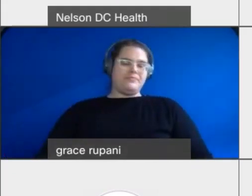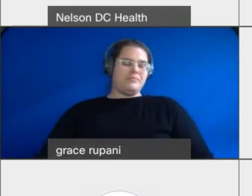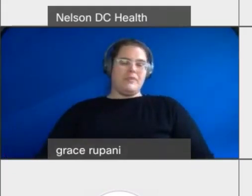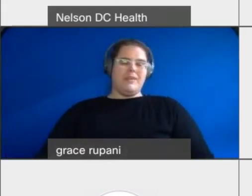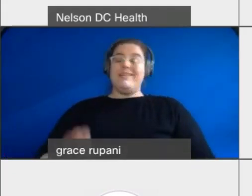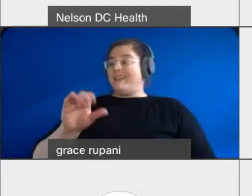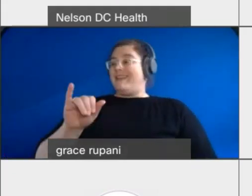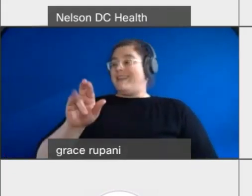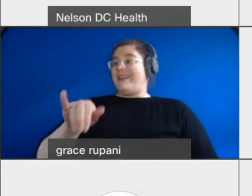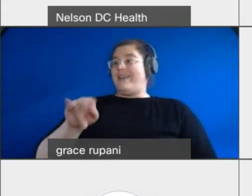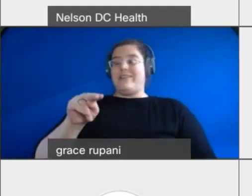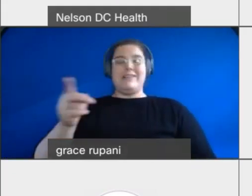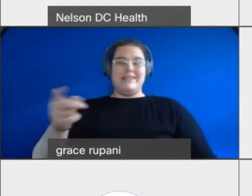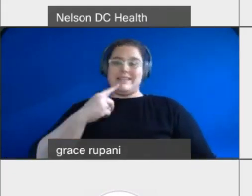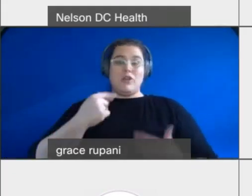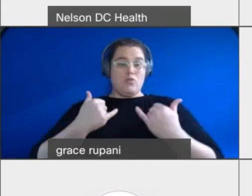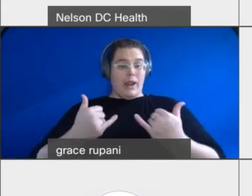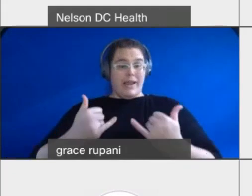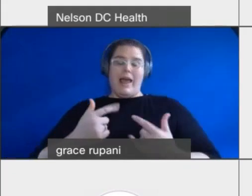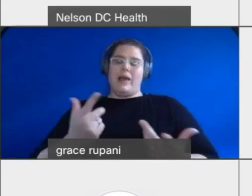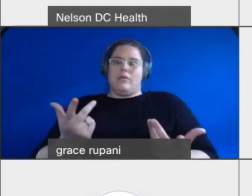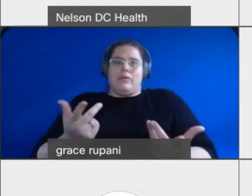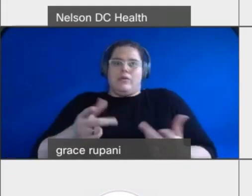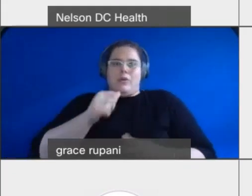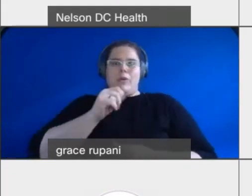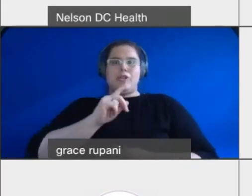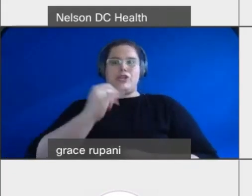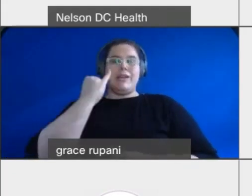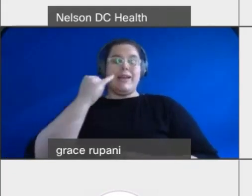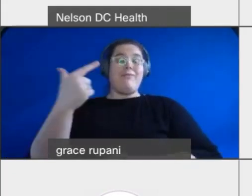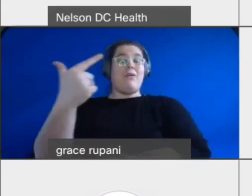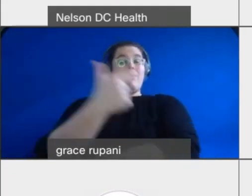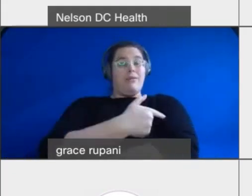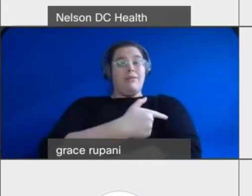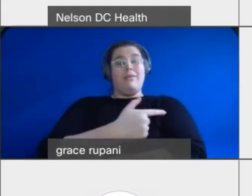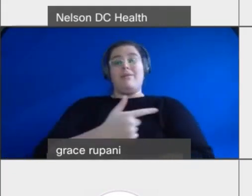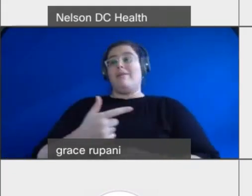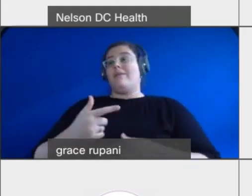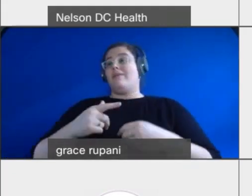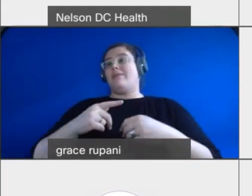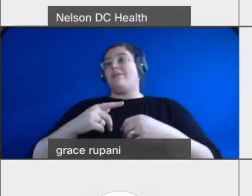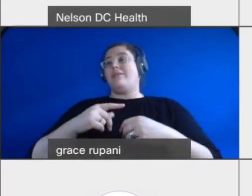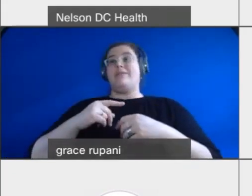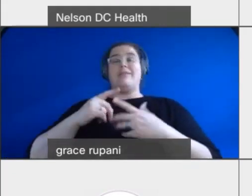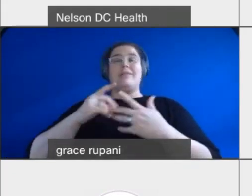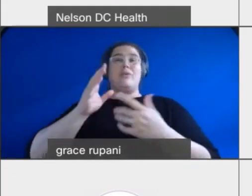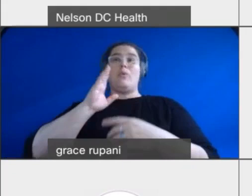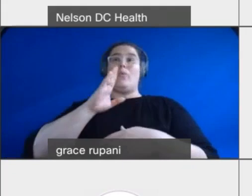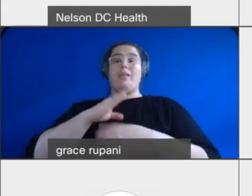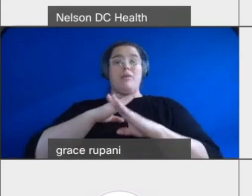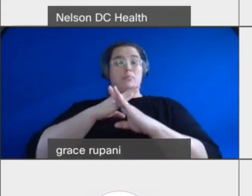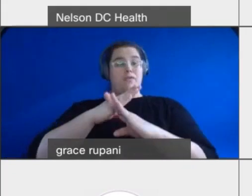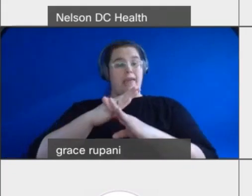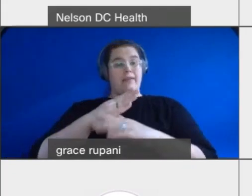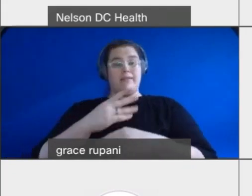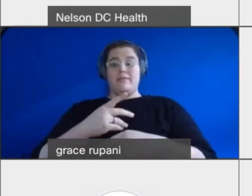this time, we don't know if it will prevent you from getting COVID and spreading it asymptomatically. We're just not sure. What we do know